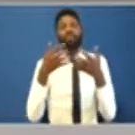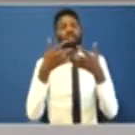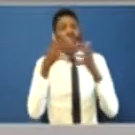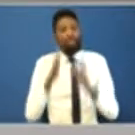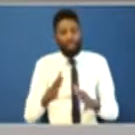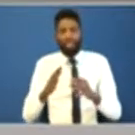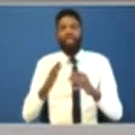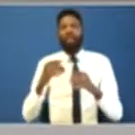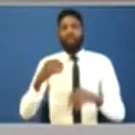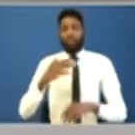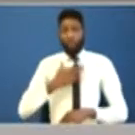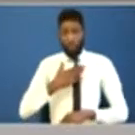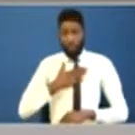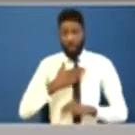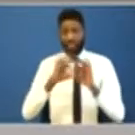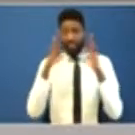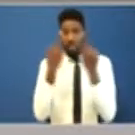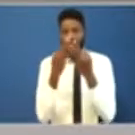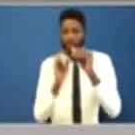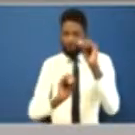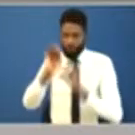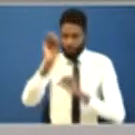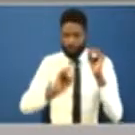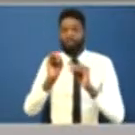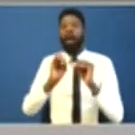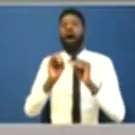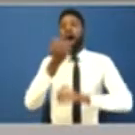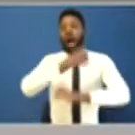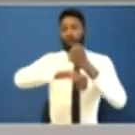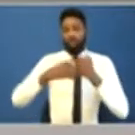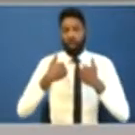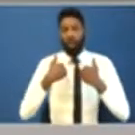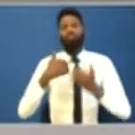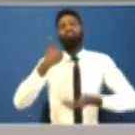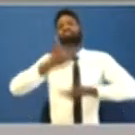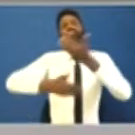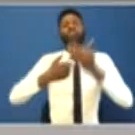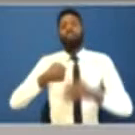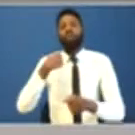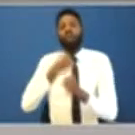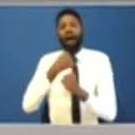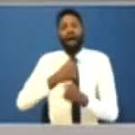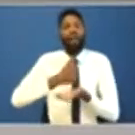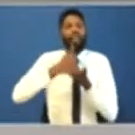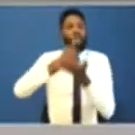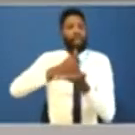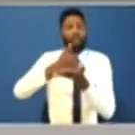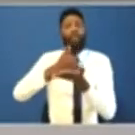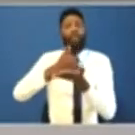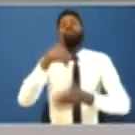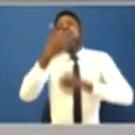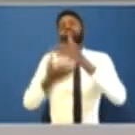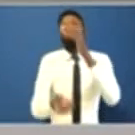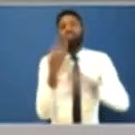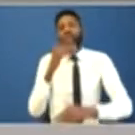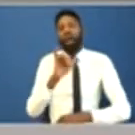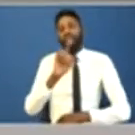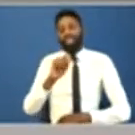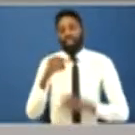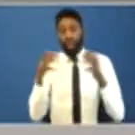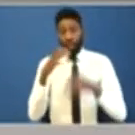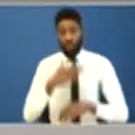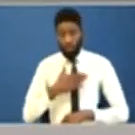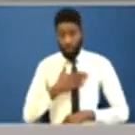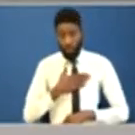fabrication with my family after that i began doing charity work and i moved into starting my own i.t company company